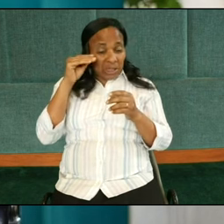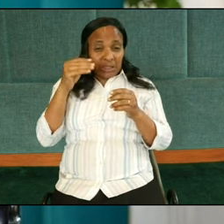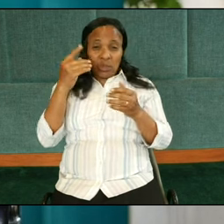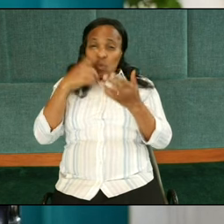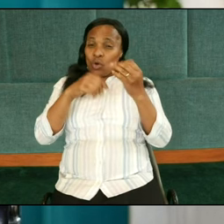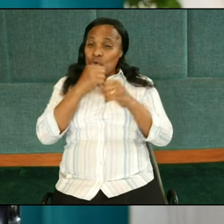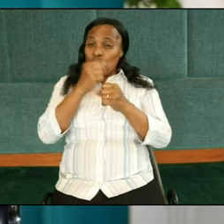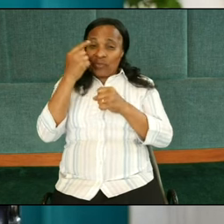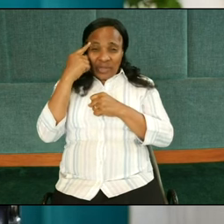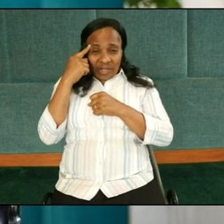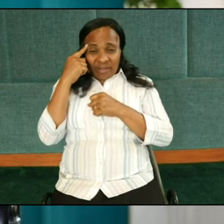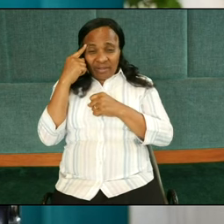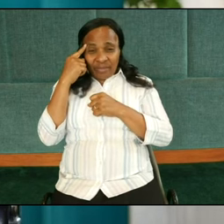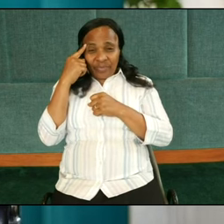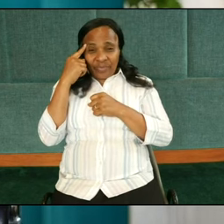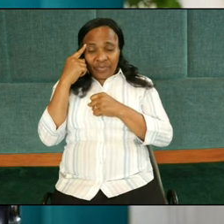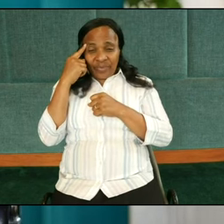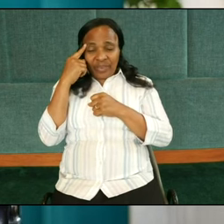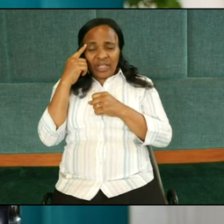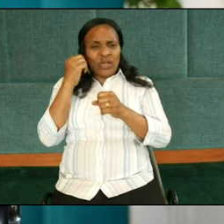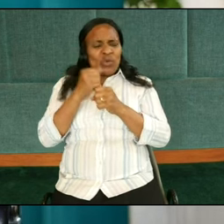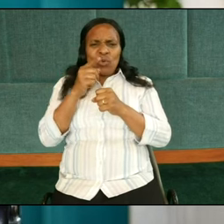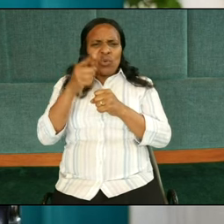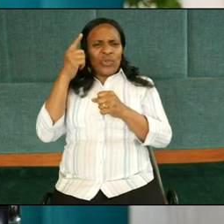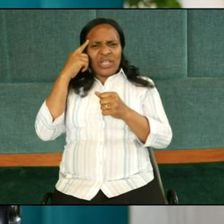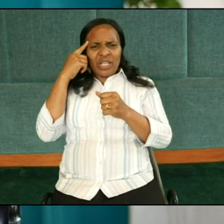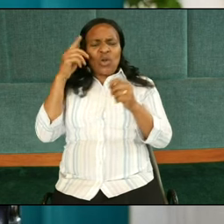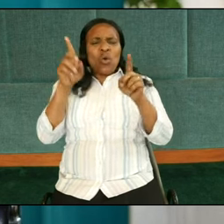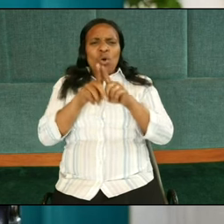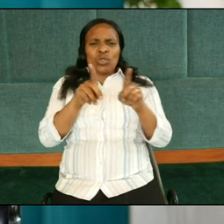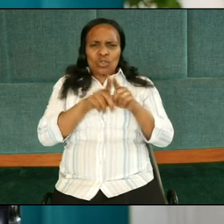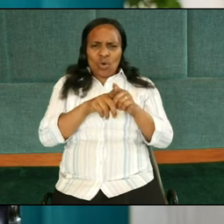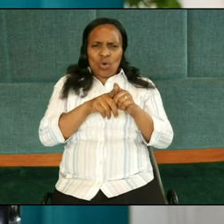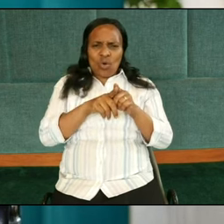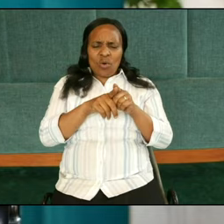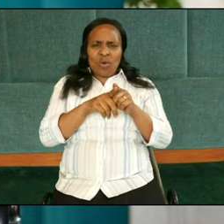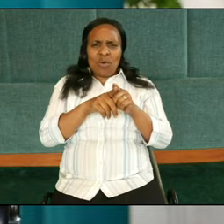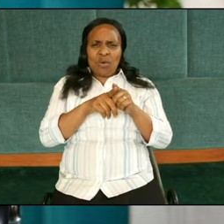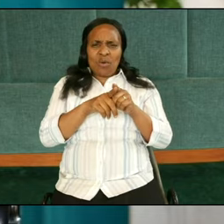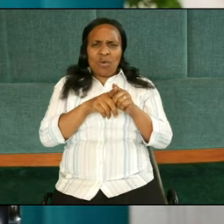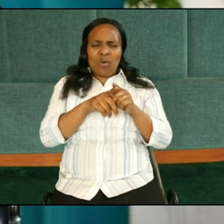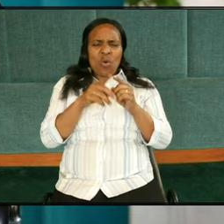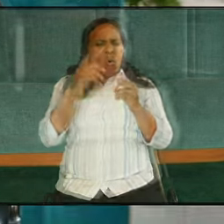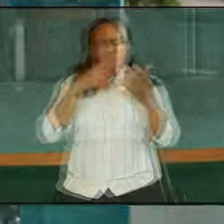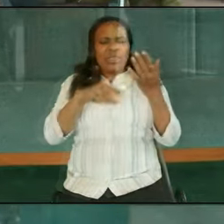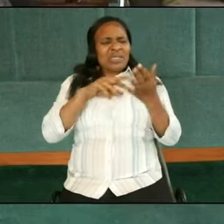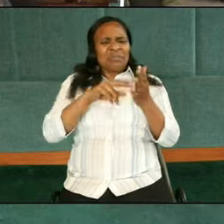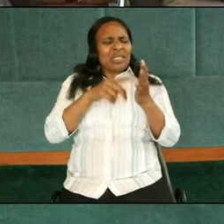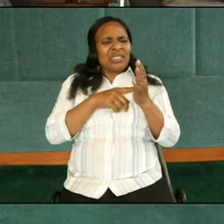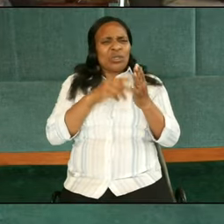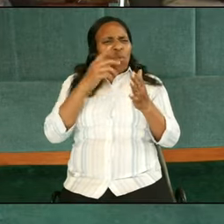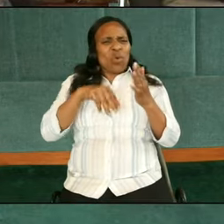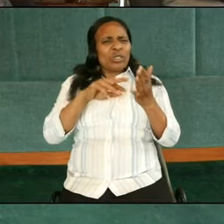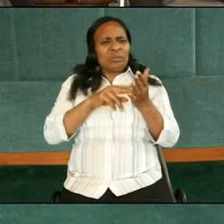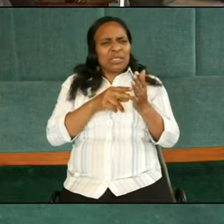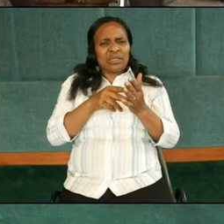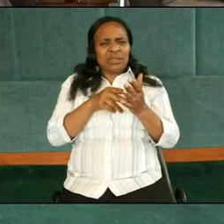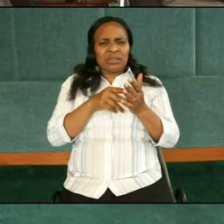then, do you think you also, what does that really mean to you, if that's the